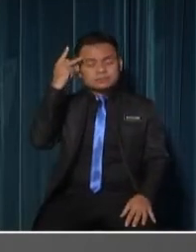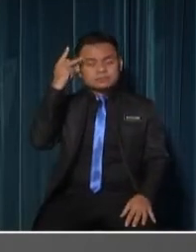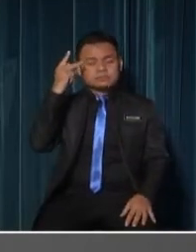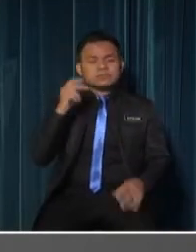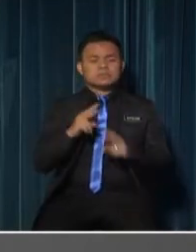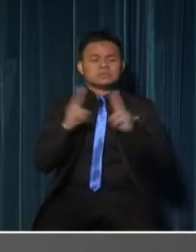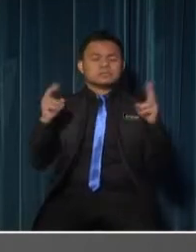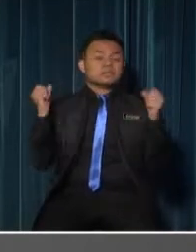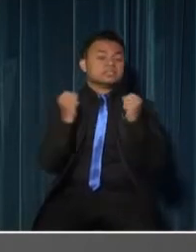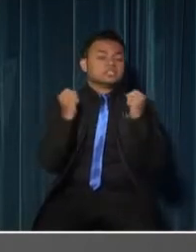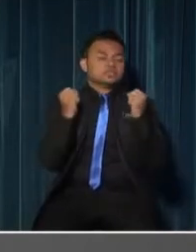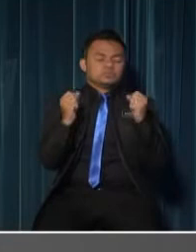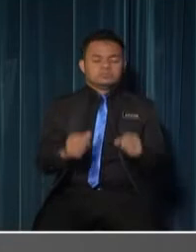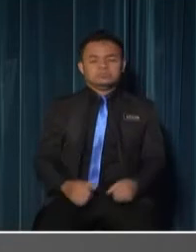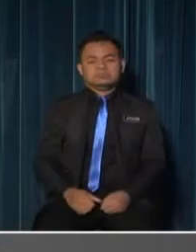cold.